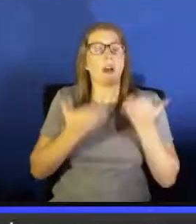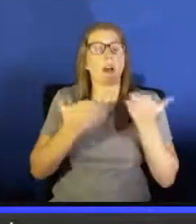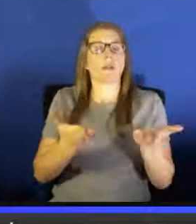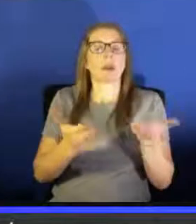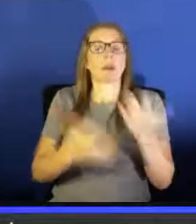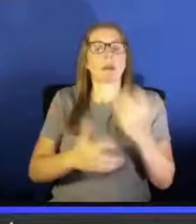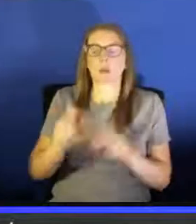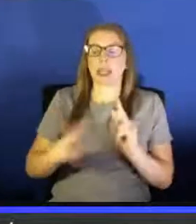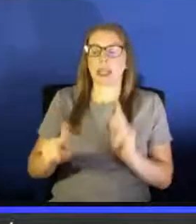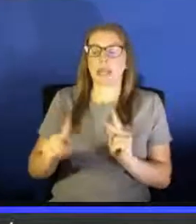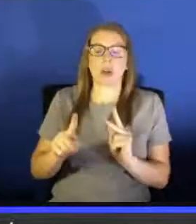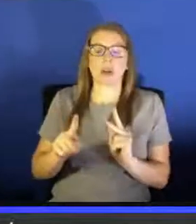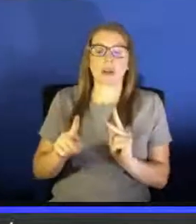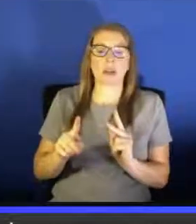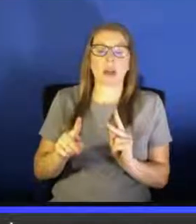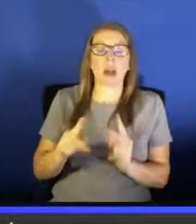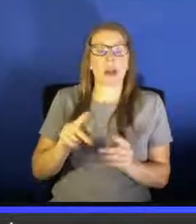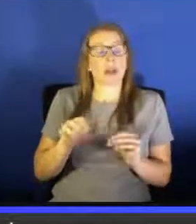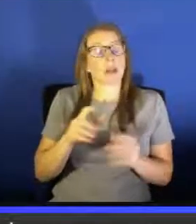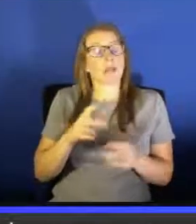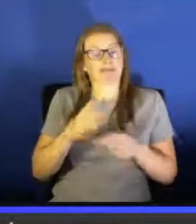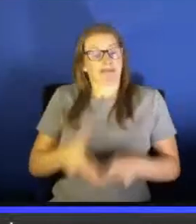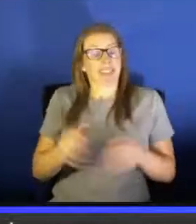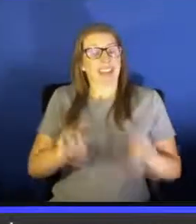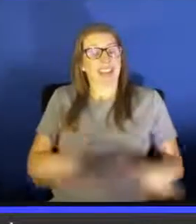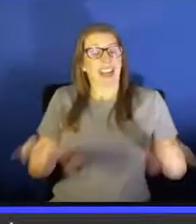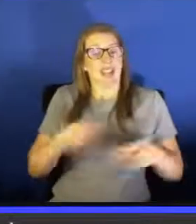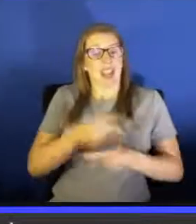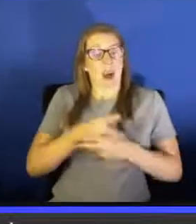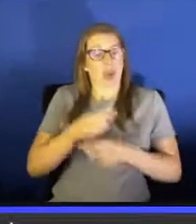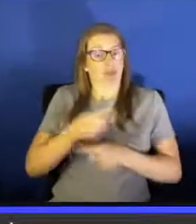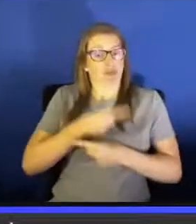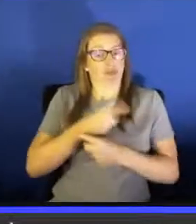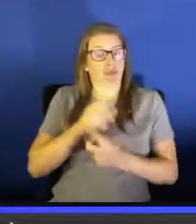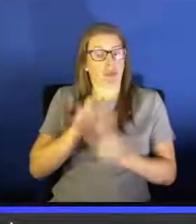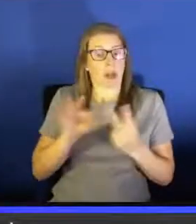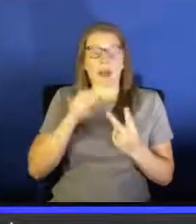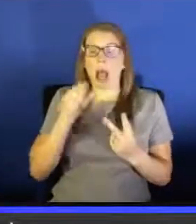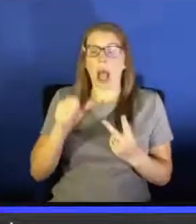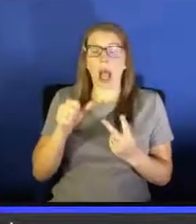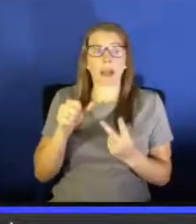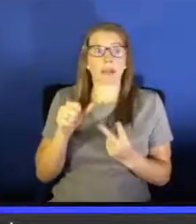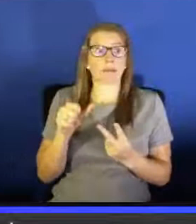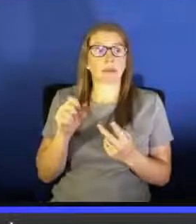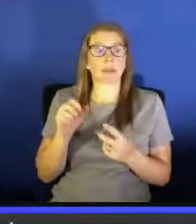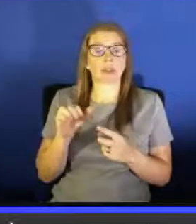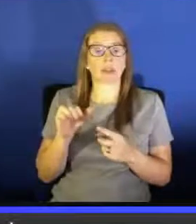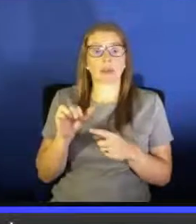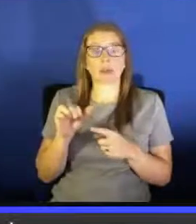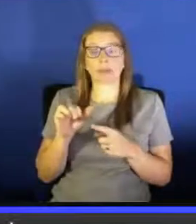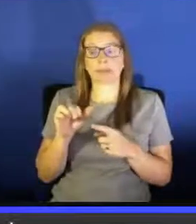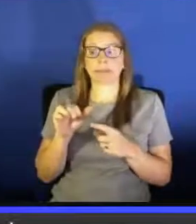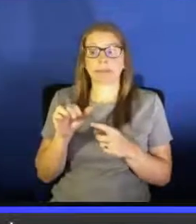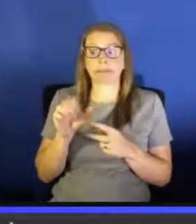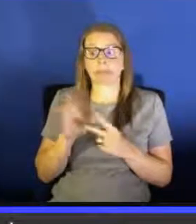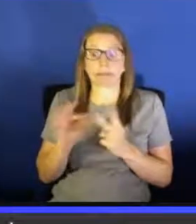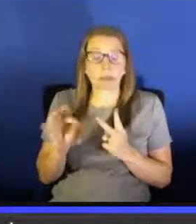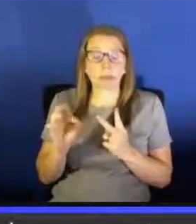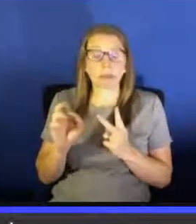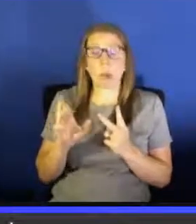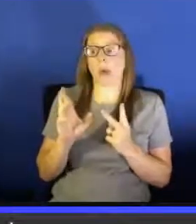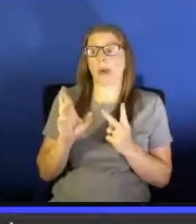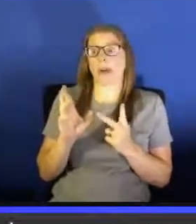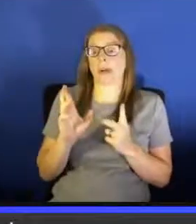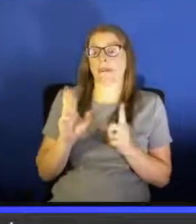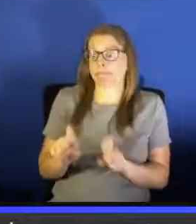as standard of care, like regular option, not on a trial, not experimental, a regular option for patients with lower risk cancers. As